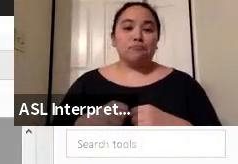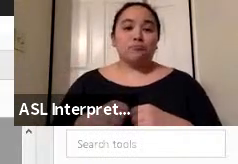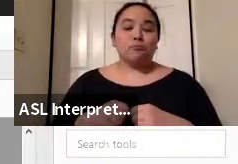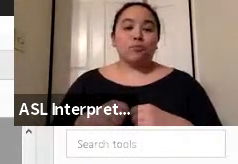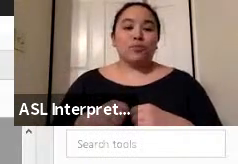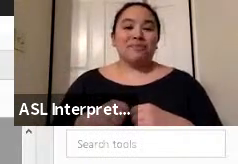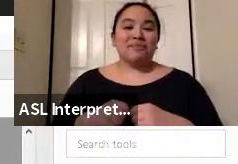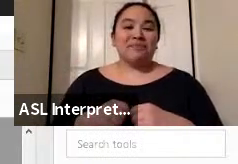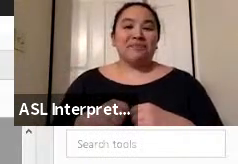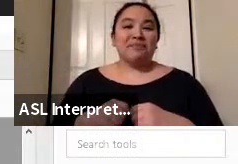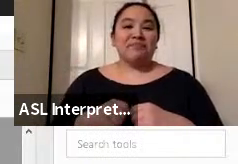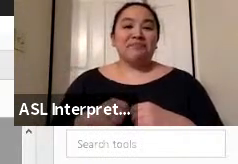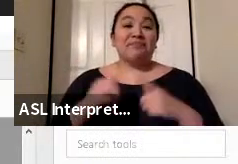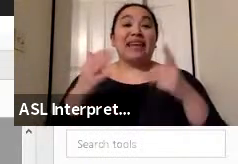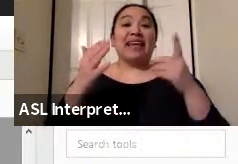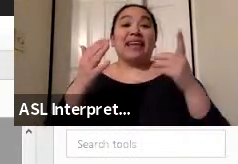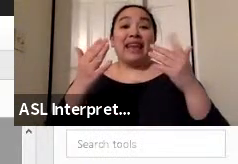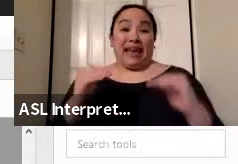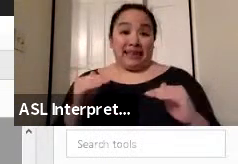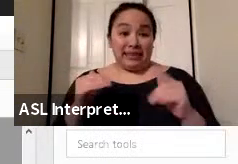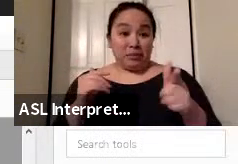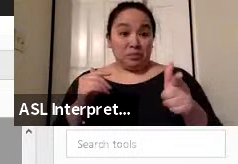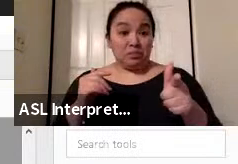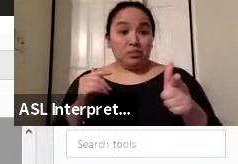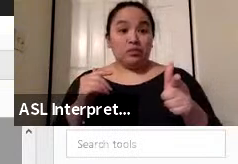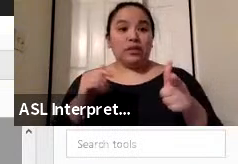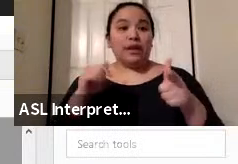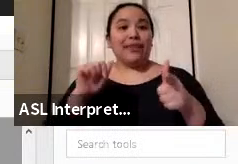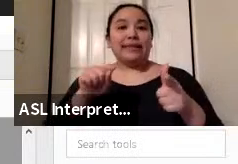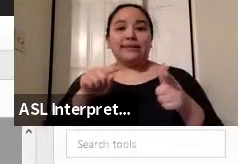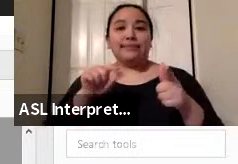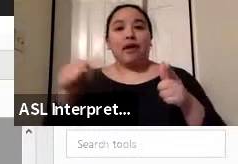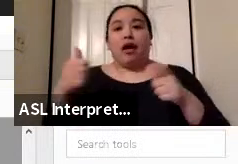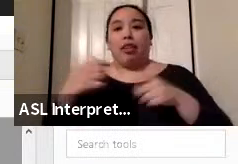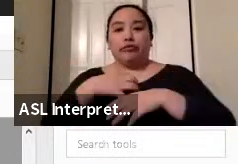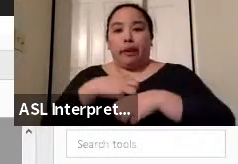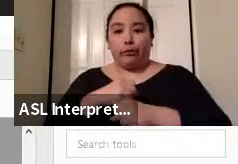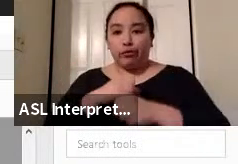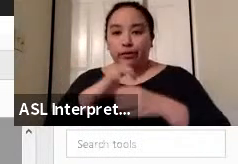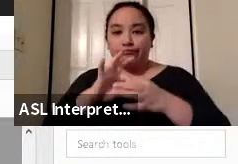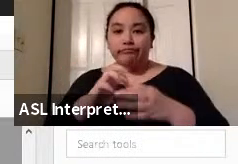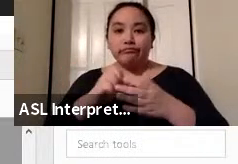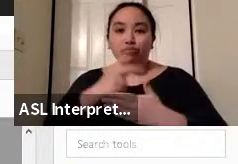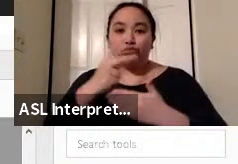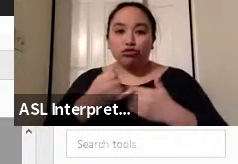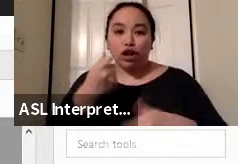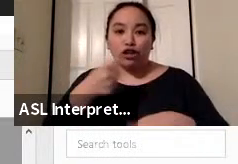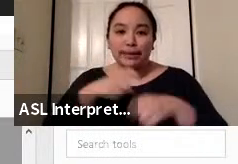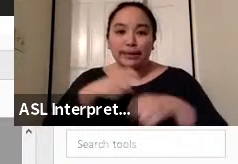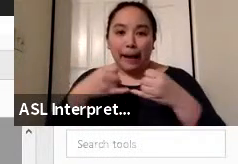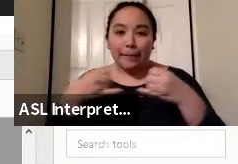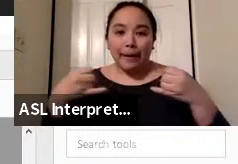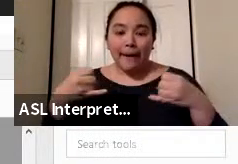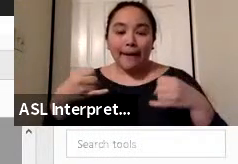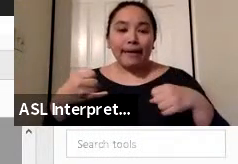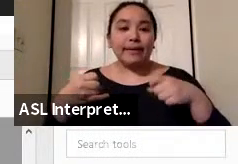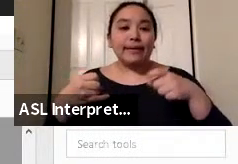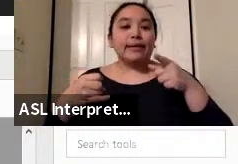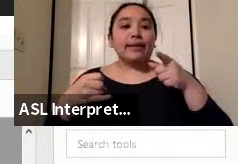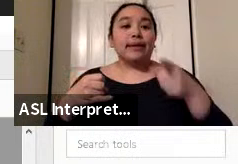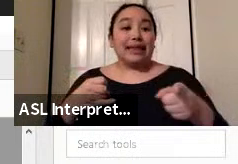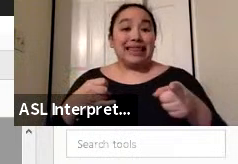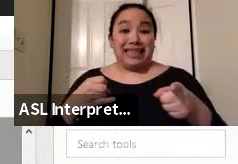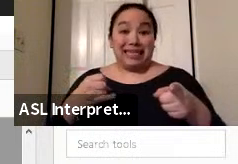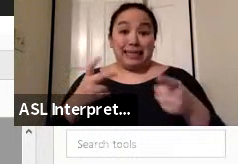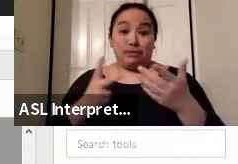On the next slide, I just have a summary of the project timeline. So this, the project